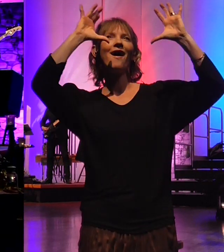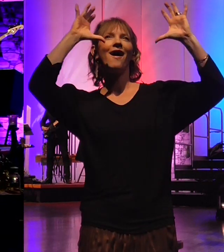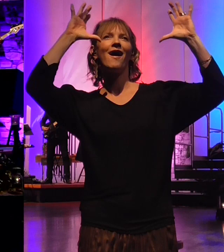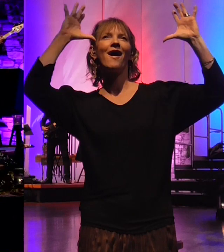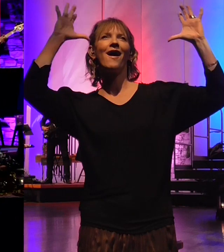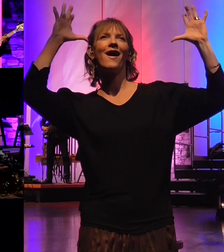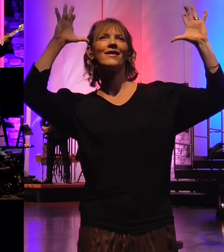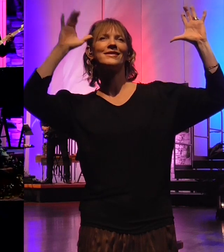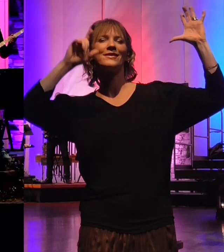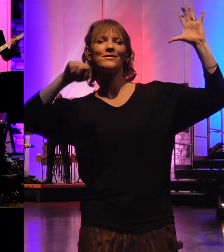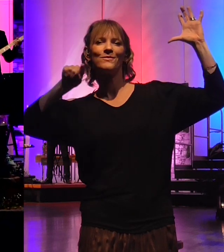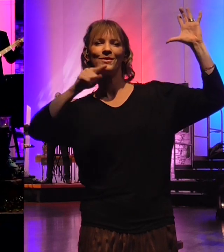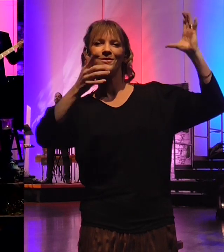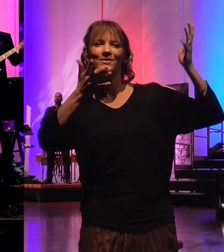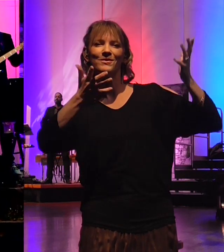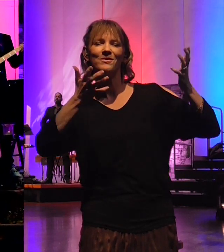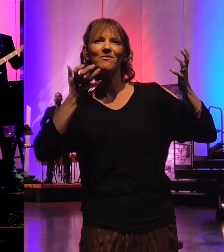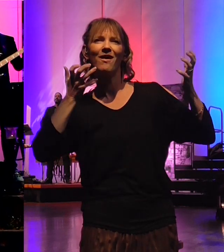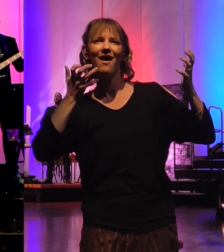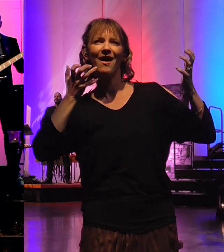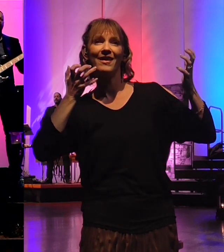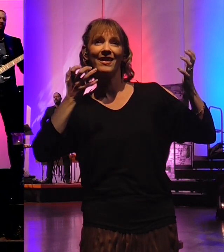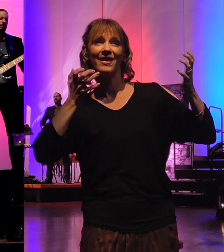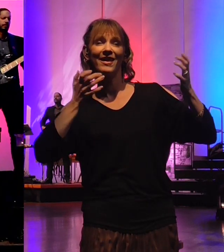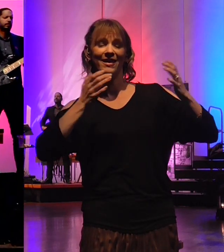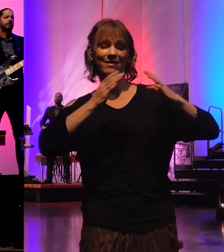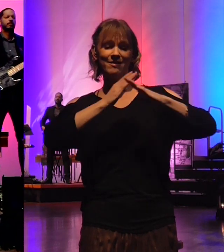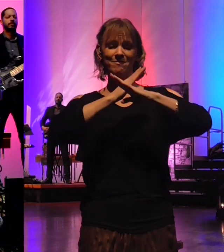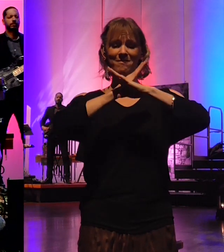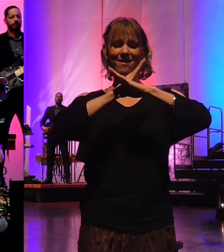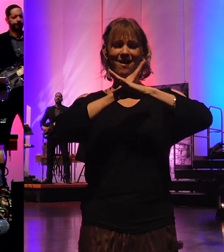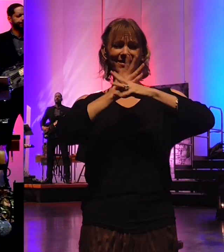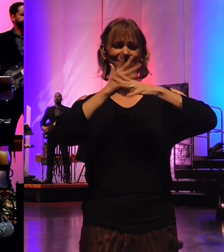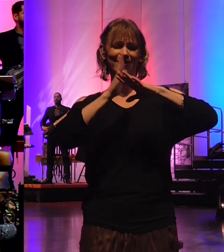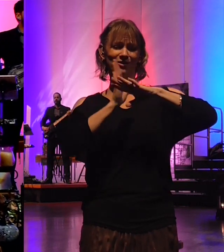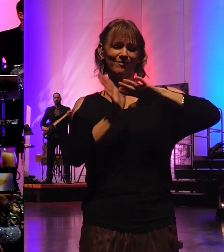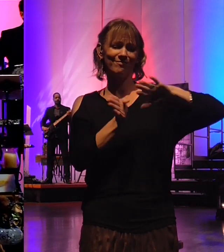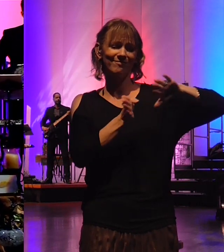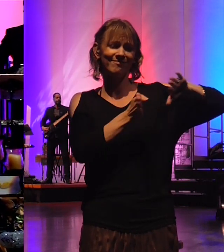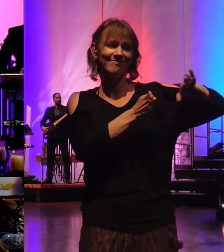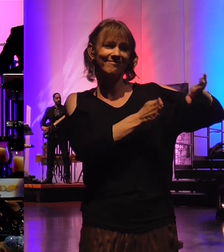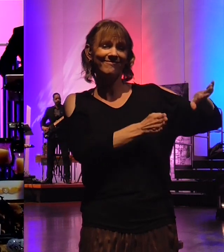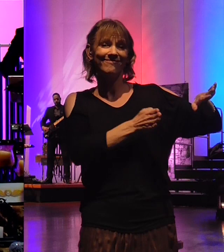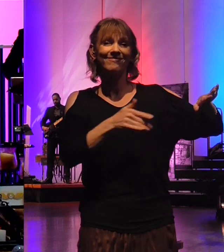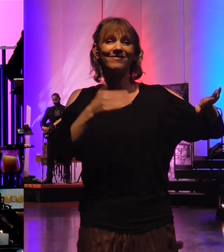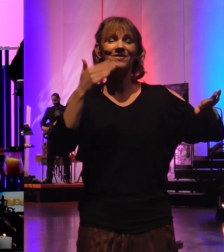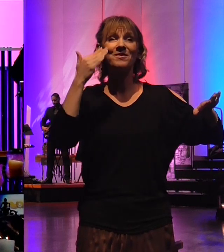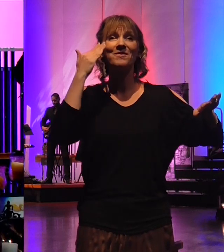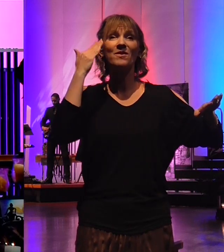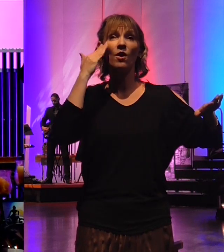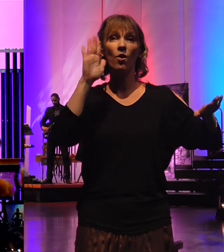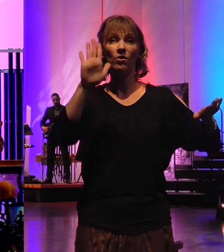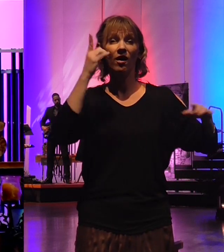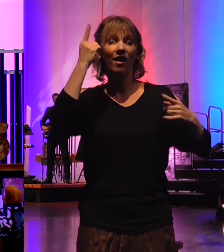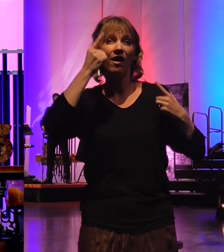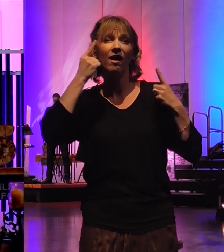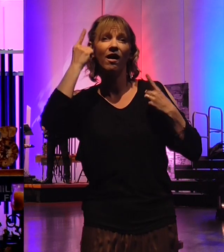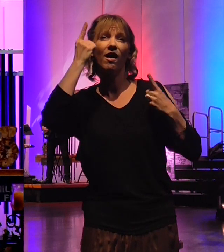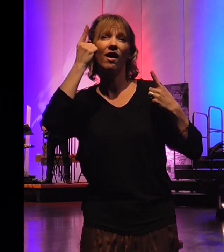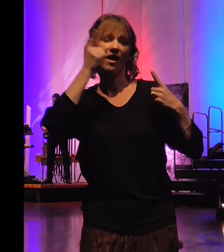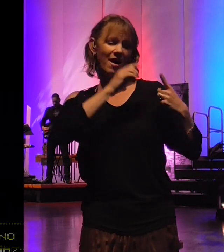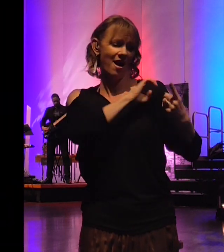Get out of the way, you know, energy follows thought, so be